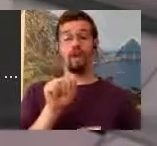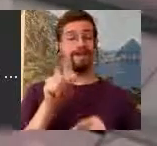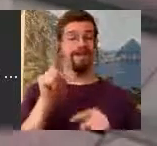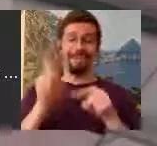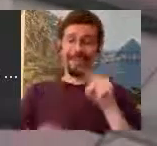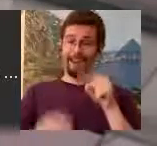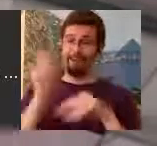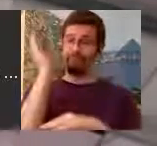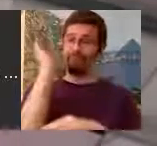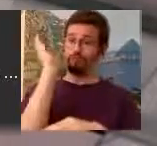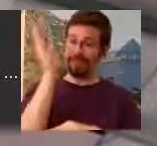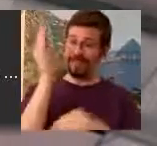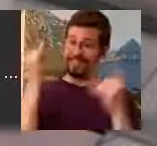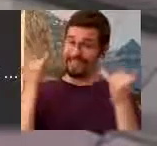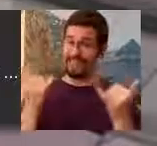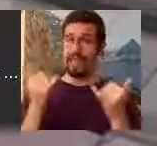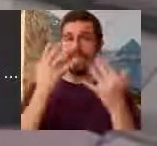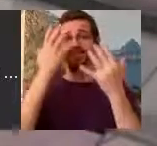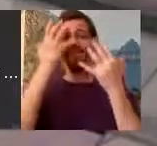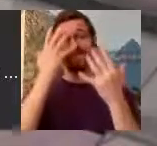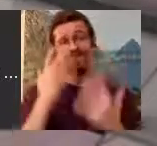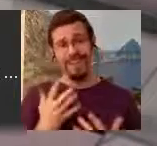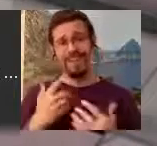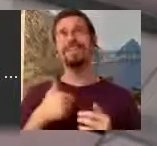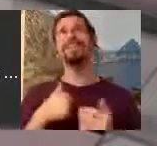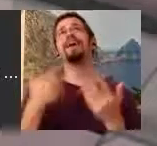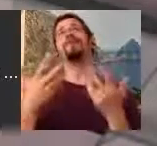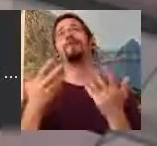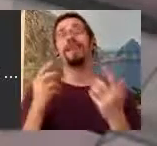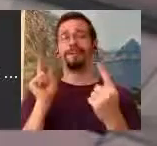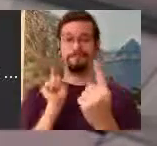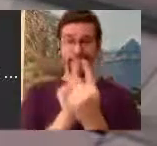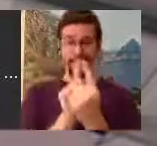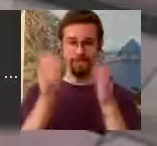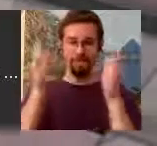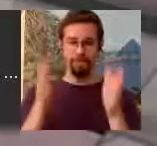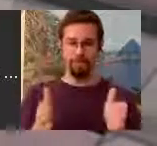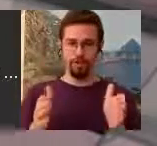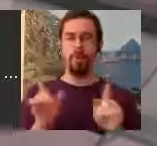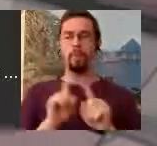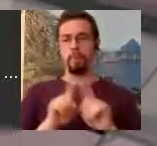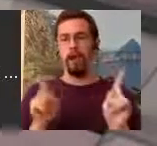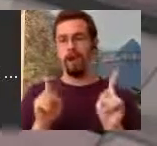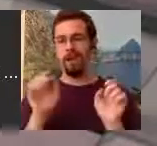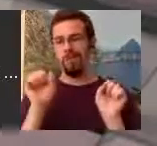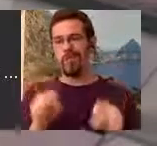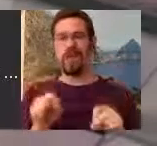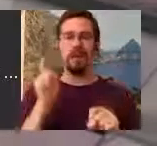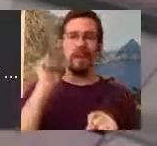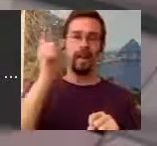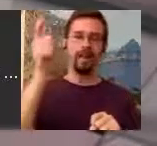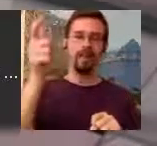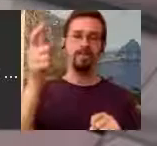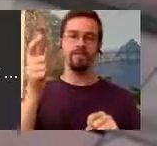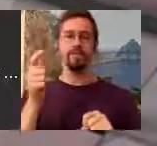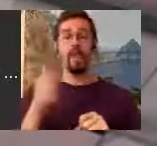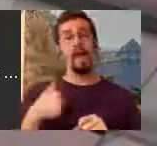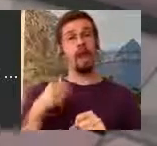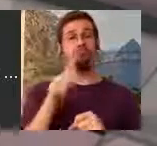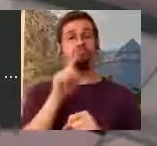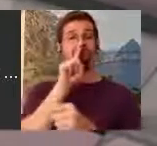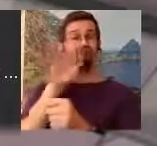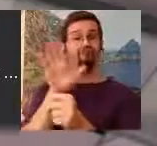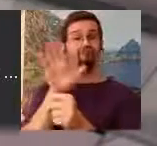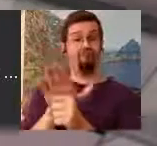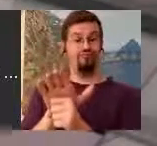This is really sad because I was so looking forward to meeting her in person, but that will happen someday, believe me. In fact, I promised her